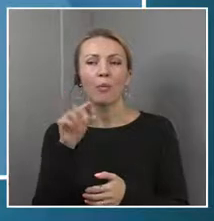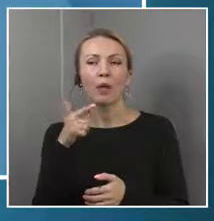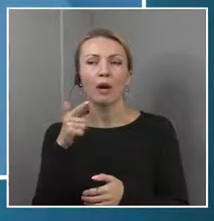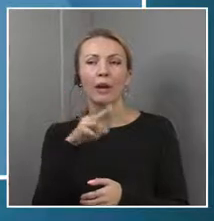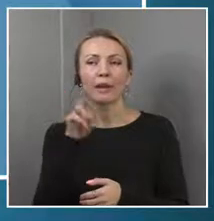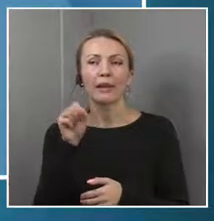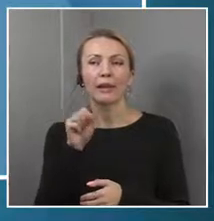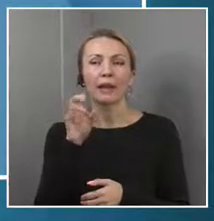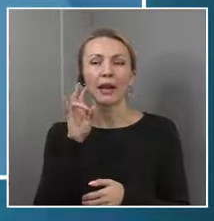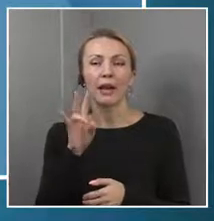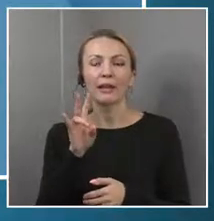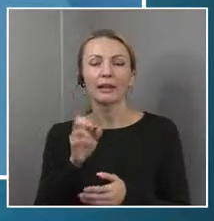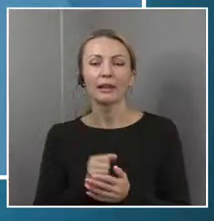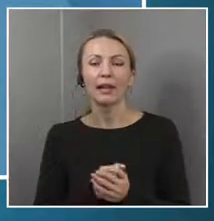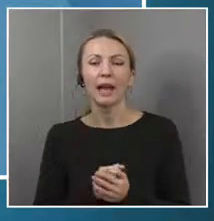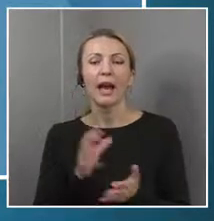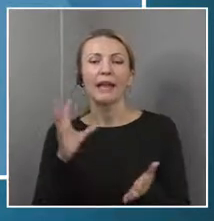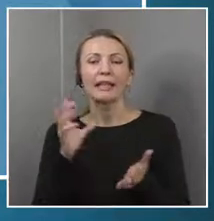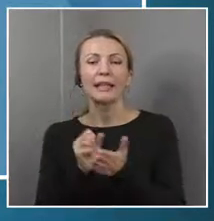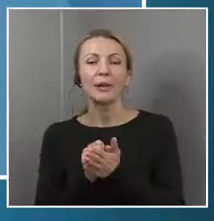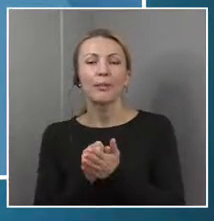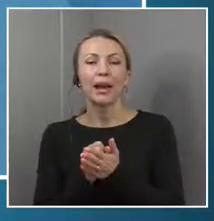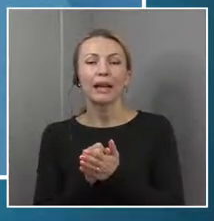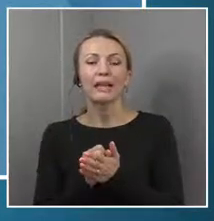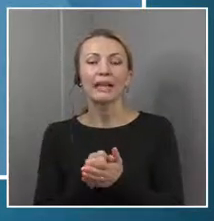pictures mostly right now. So